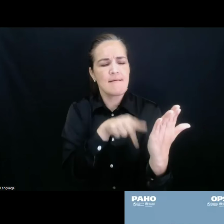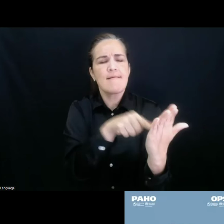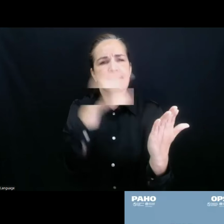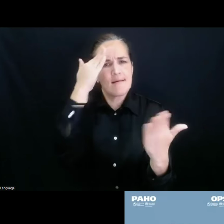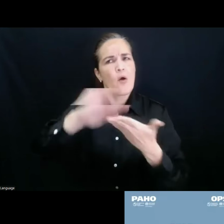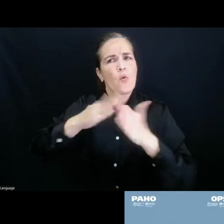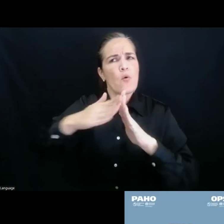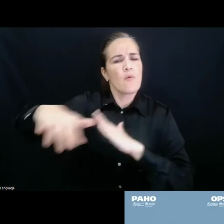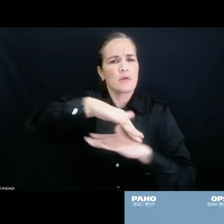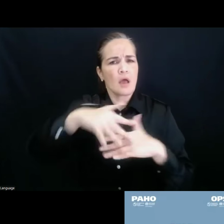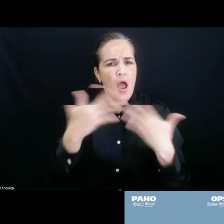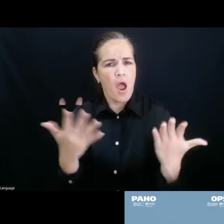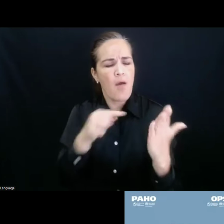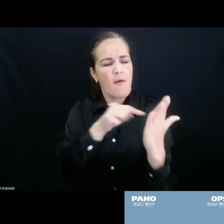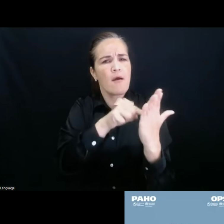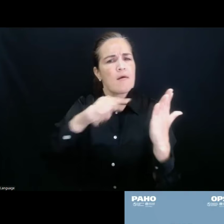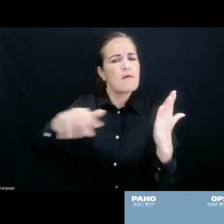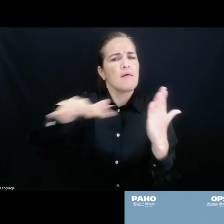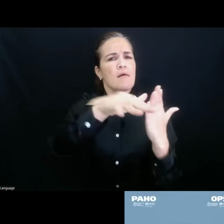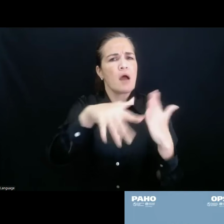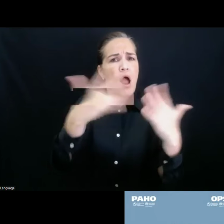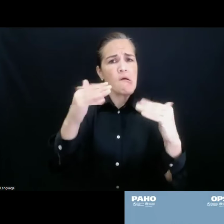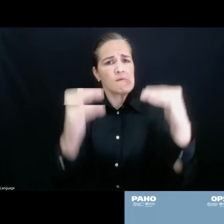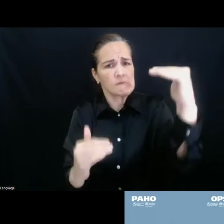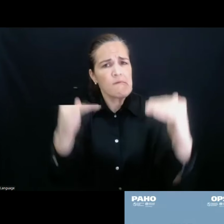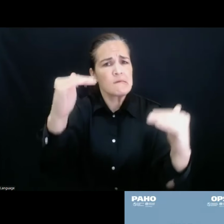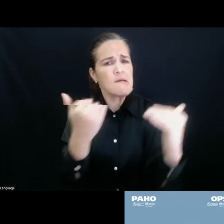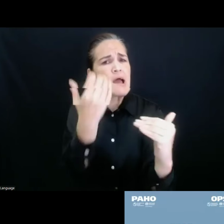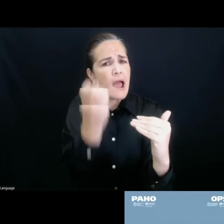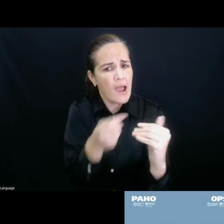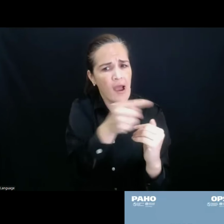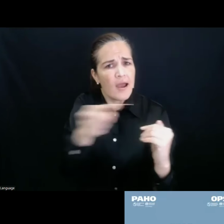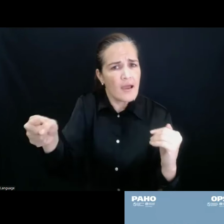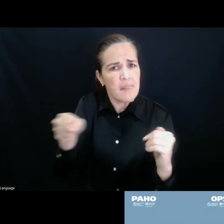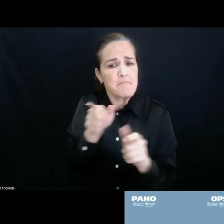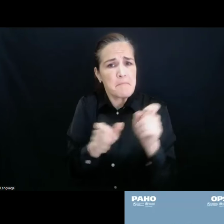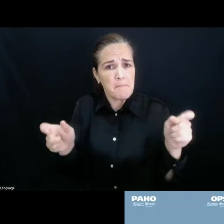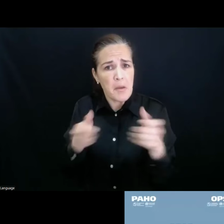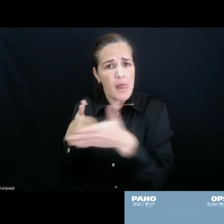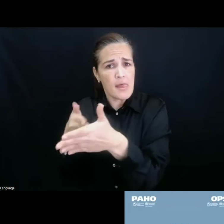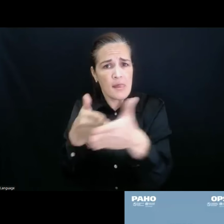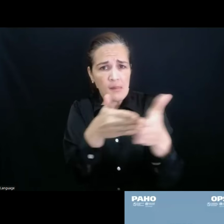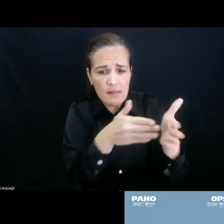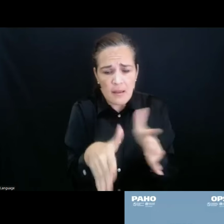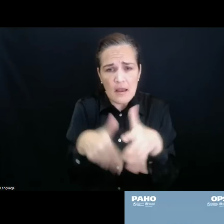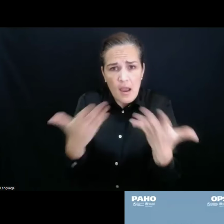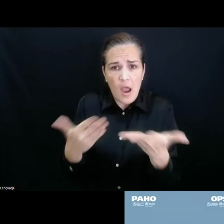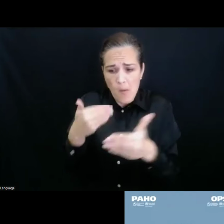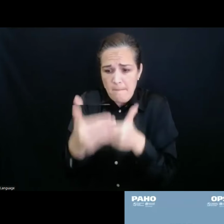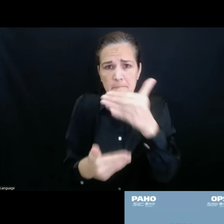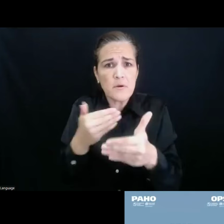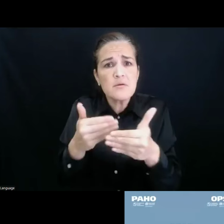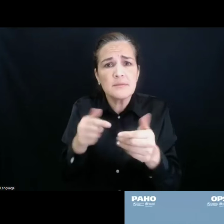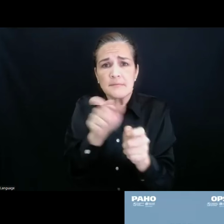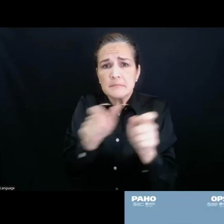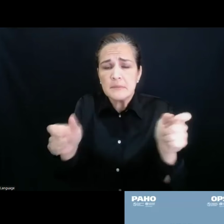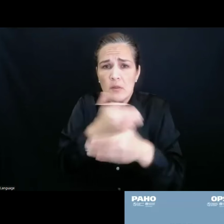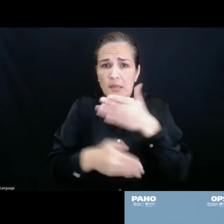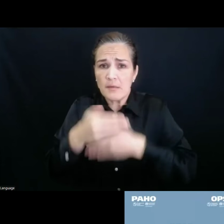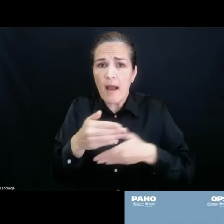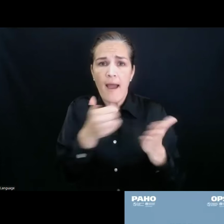provides an overview of the health inequities that they experience and the drivers of some of these inequities. And it helps